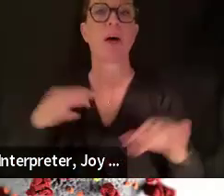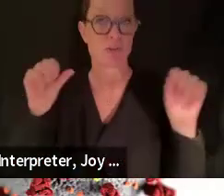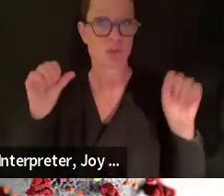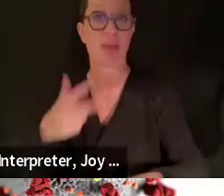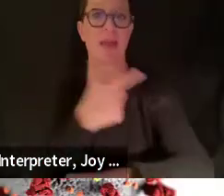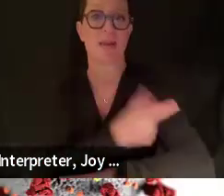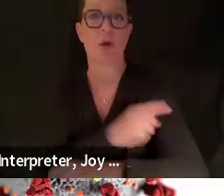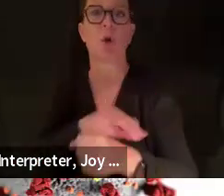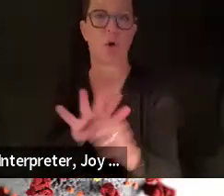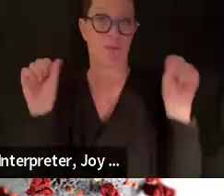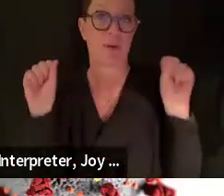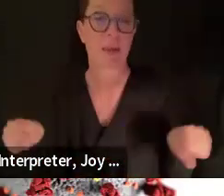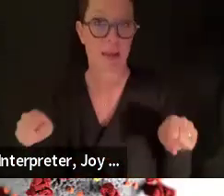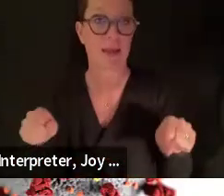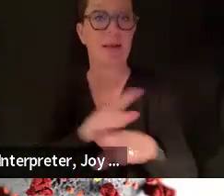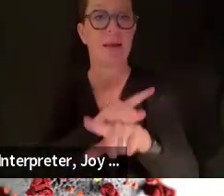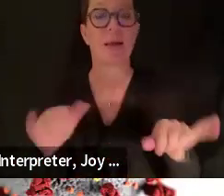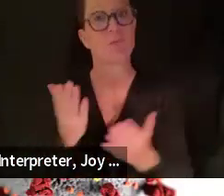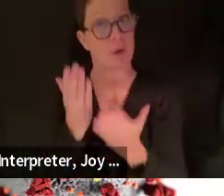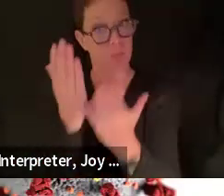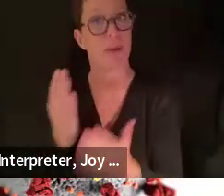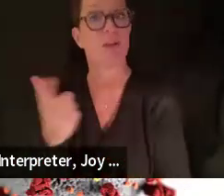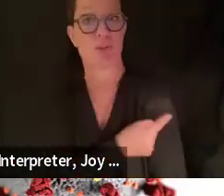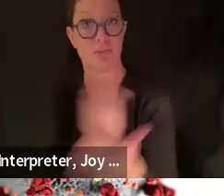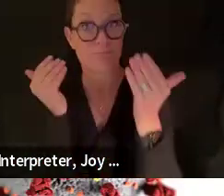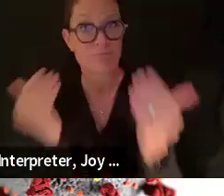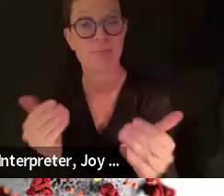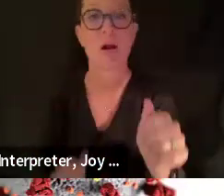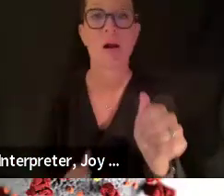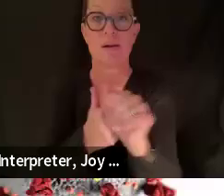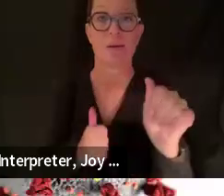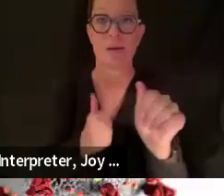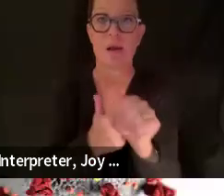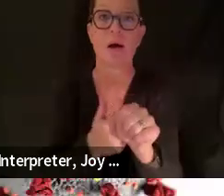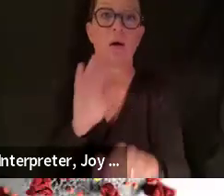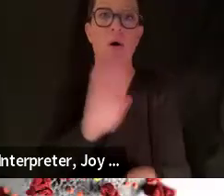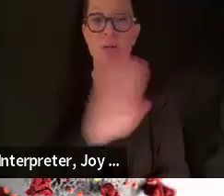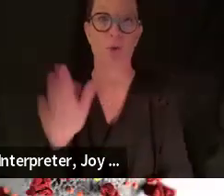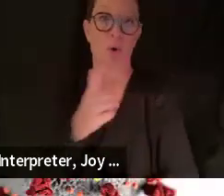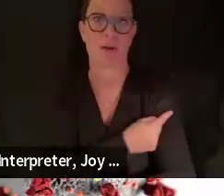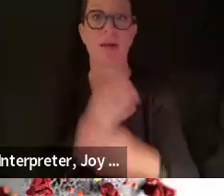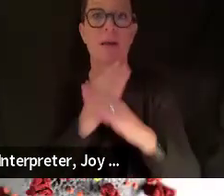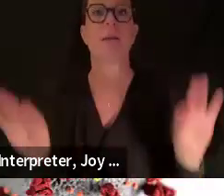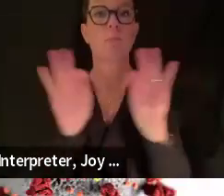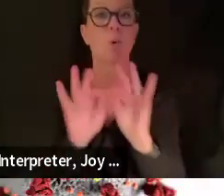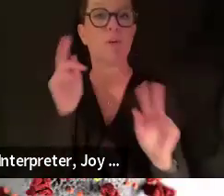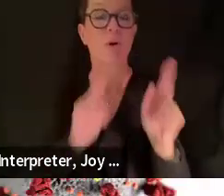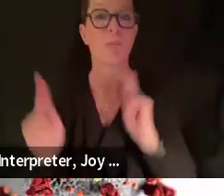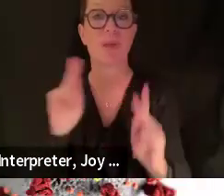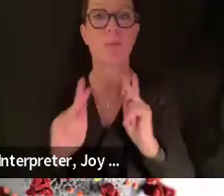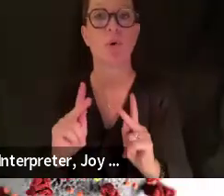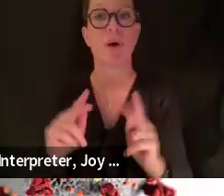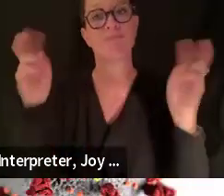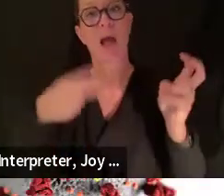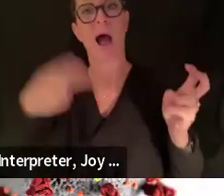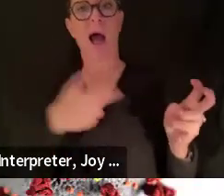updated COVID vaccine, and it is recommended. Staying up to date is especially important for people at higher